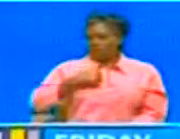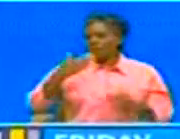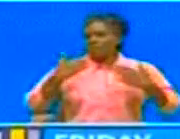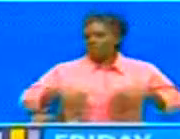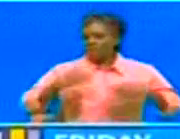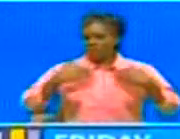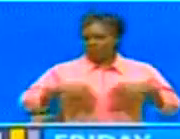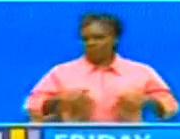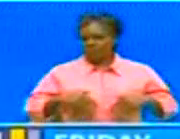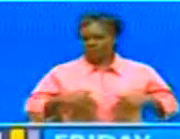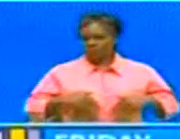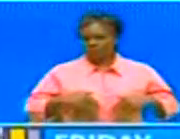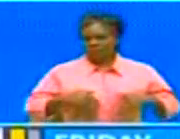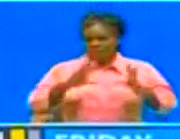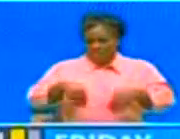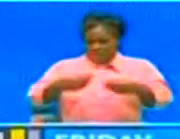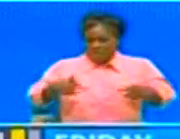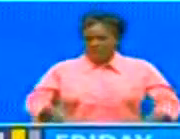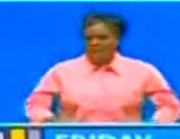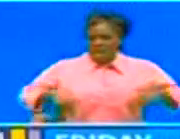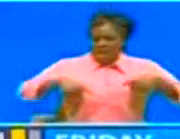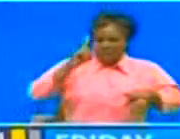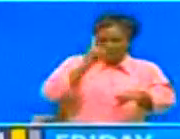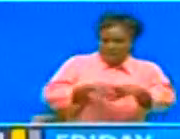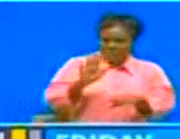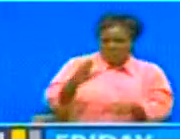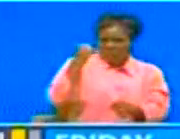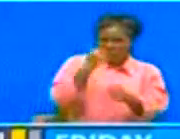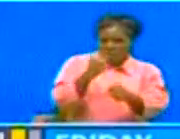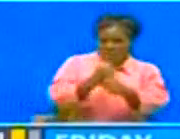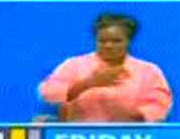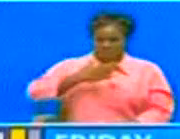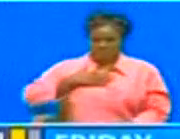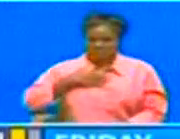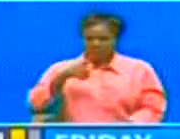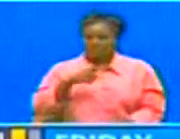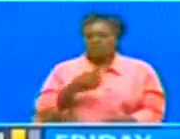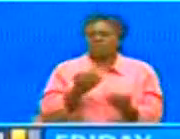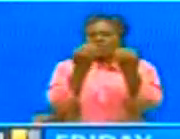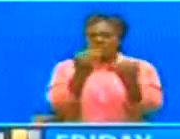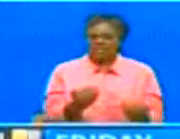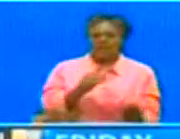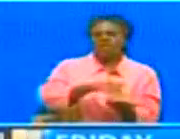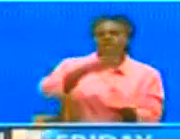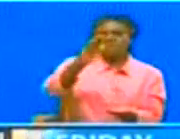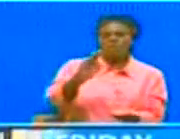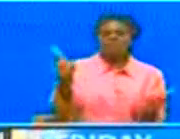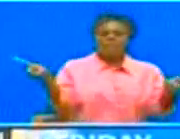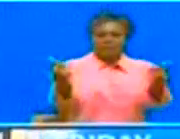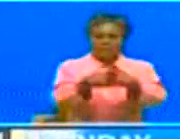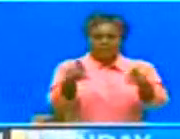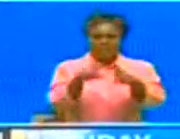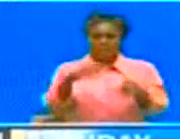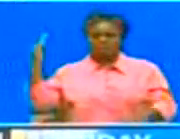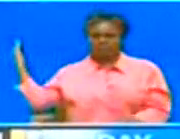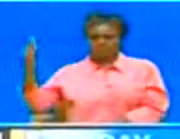who give their life, their time to work for me, they deserve more. They deserve more. Yes. And according to the